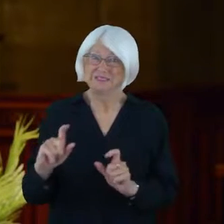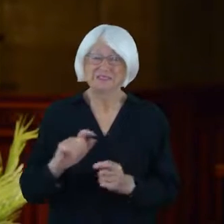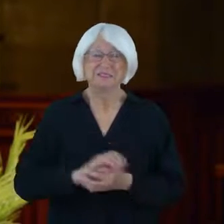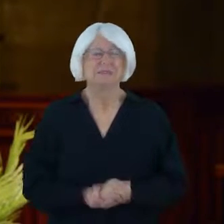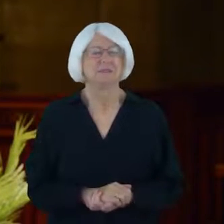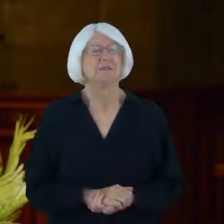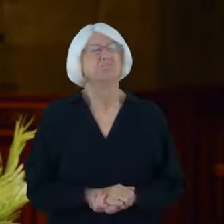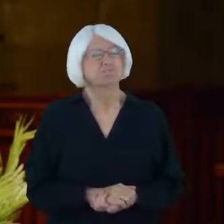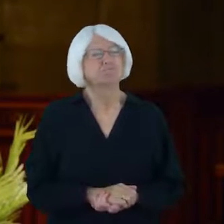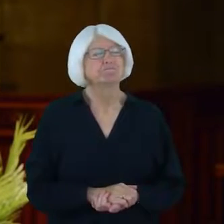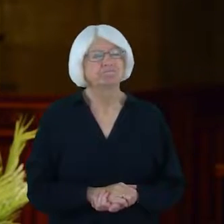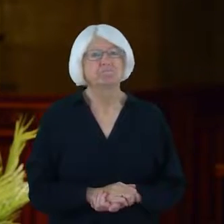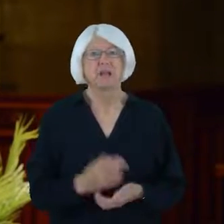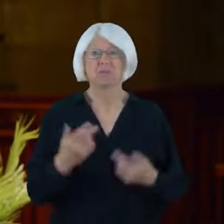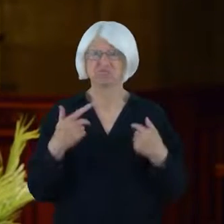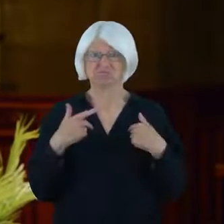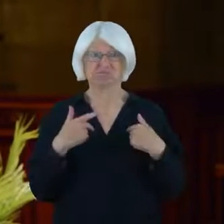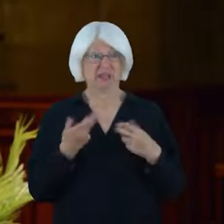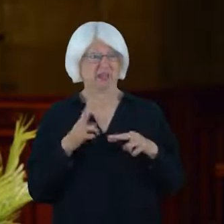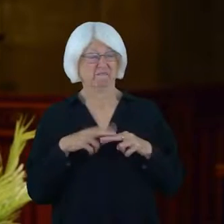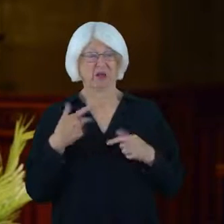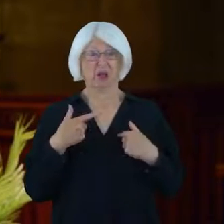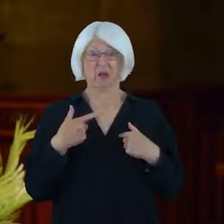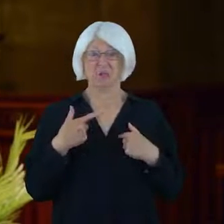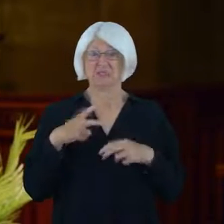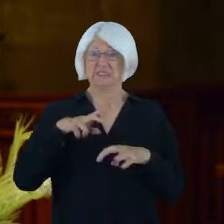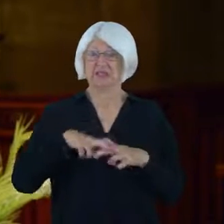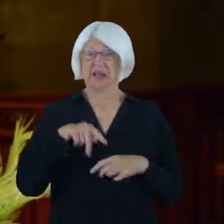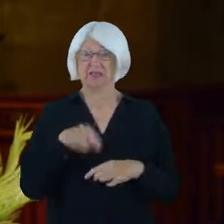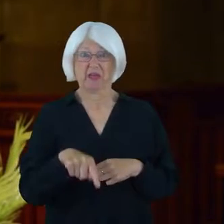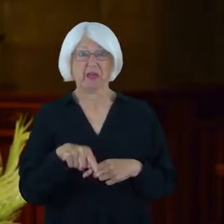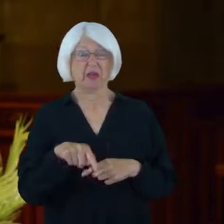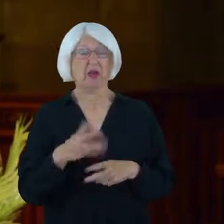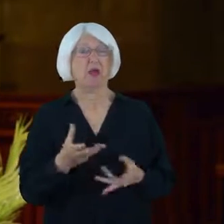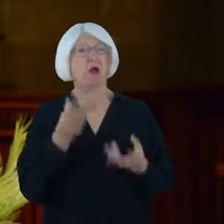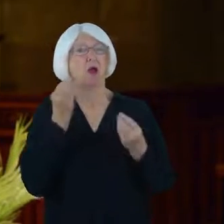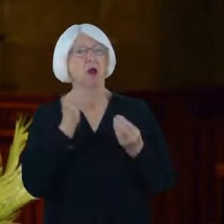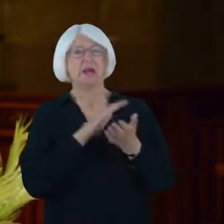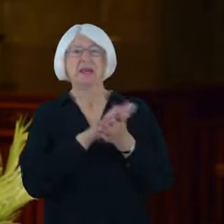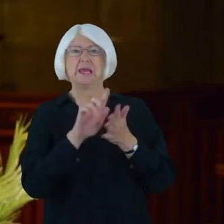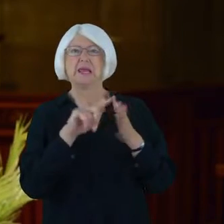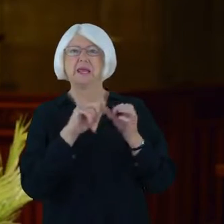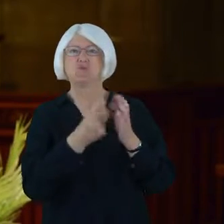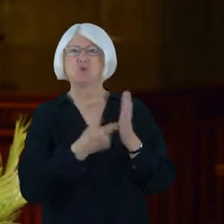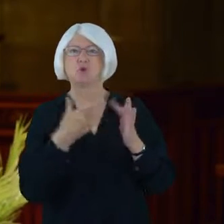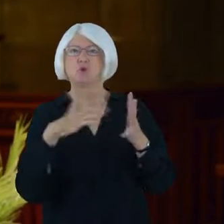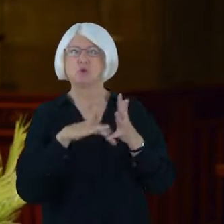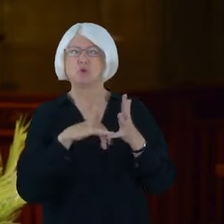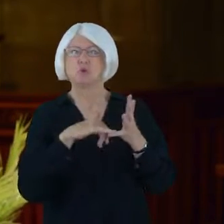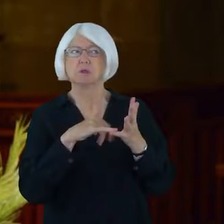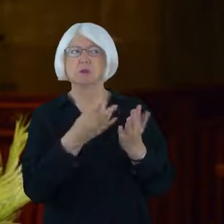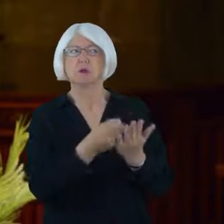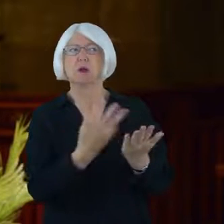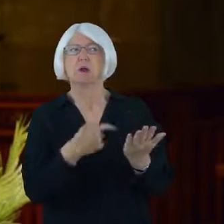Now, as if I was sitting in this congregation, I heard Hebrews speak to me. As the Holy